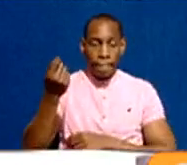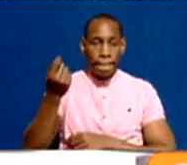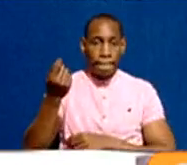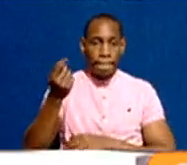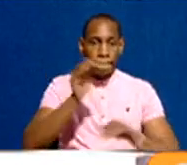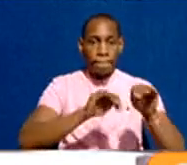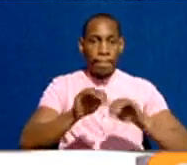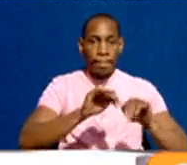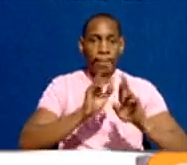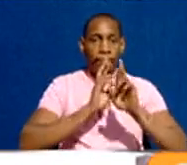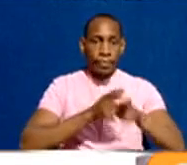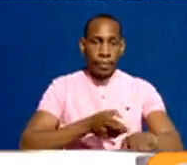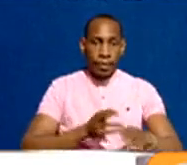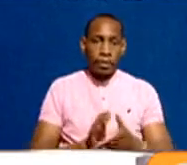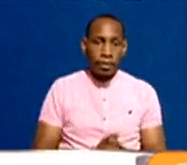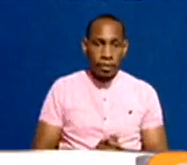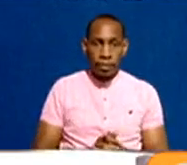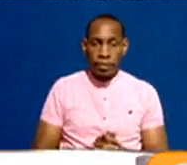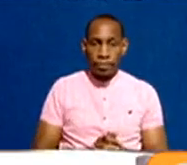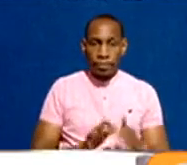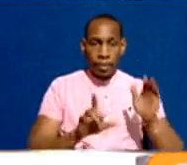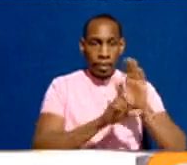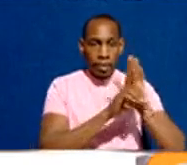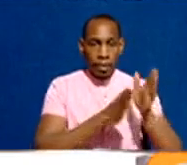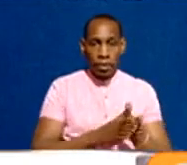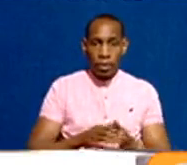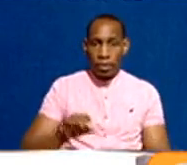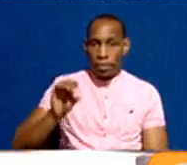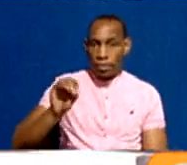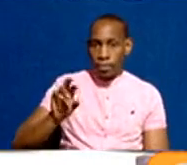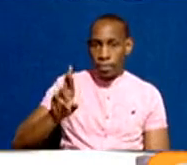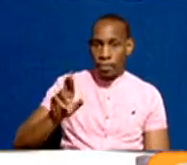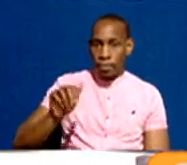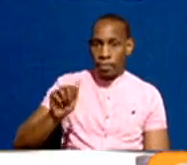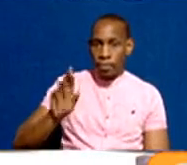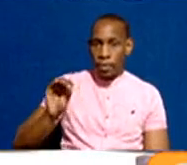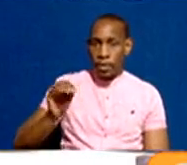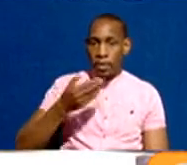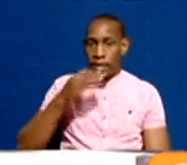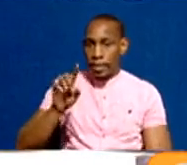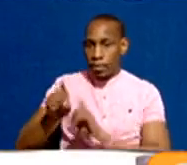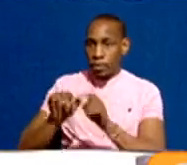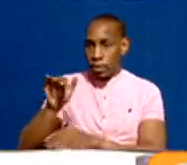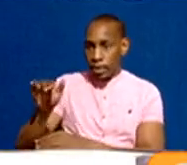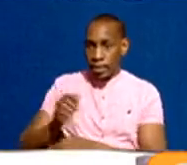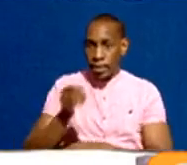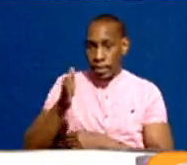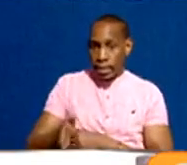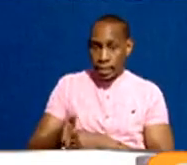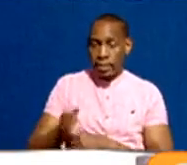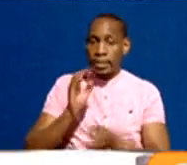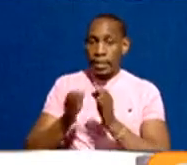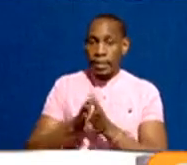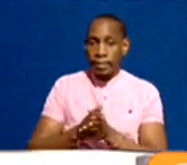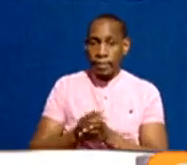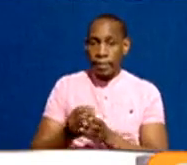presidential election result. Senior counsel George Oraro, while responding to questions raised by judges on whether